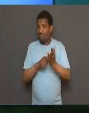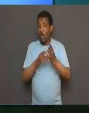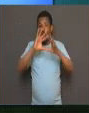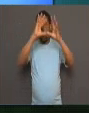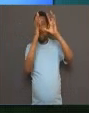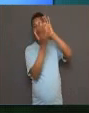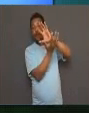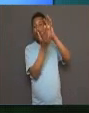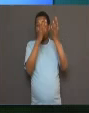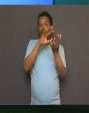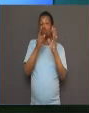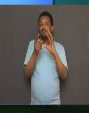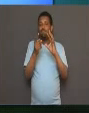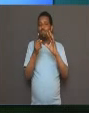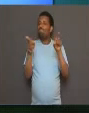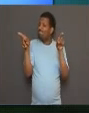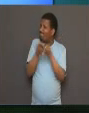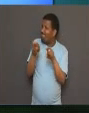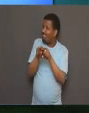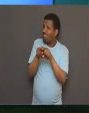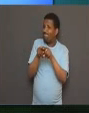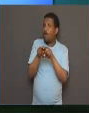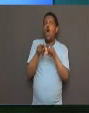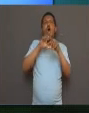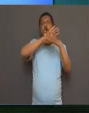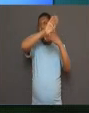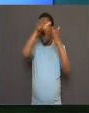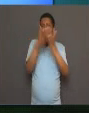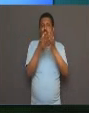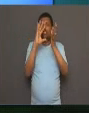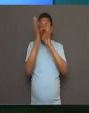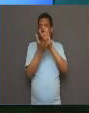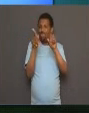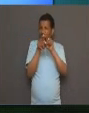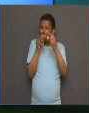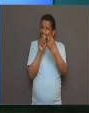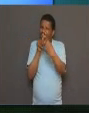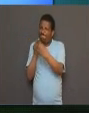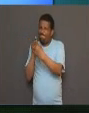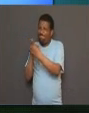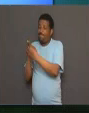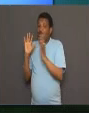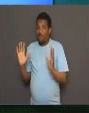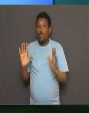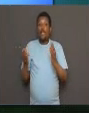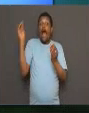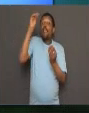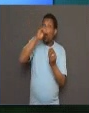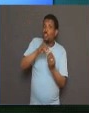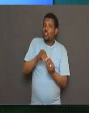globe is identical all over its surface. In